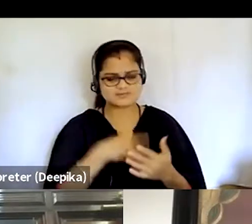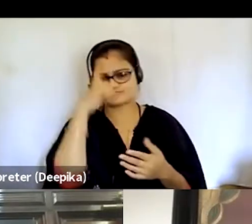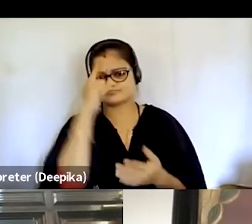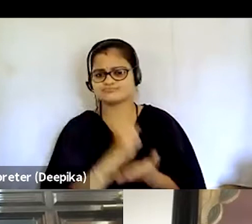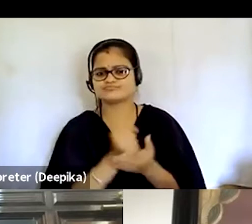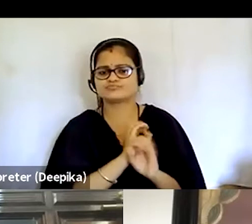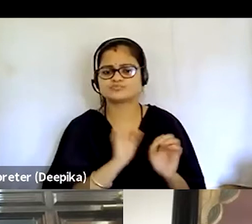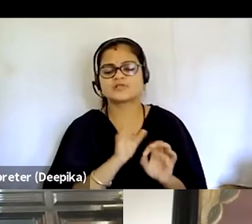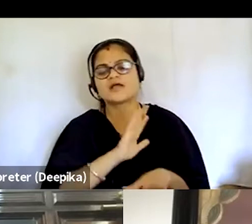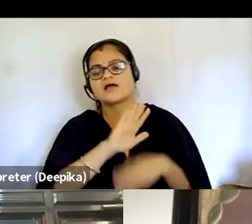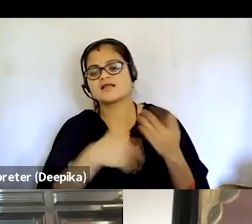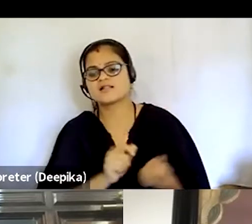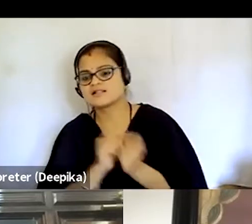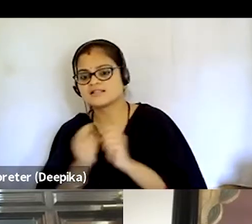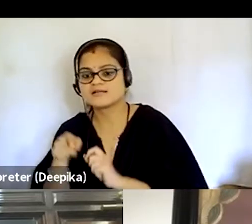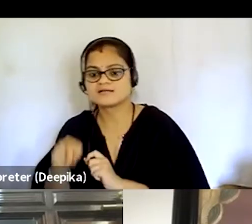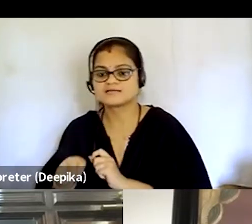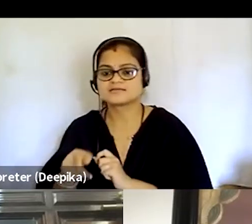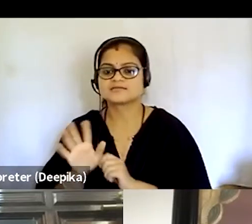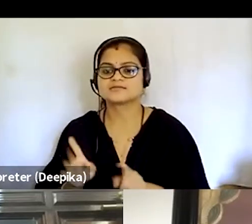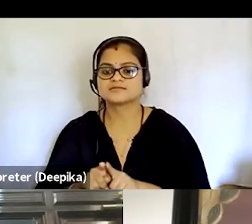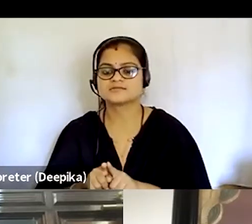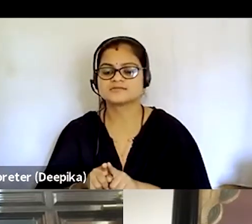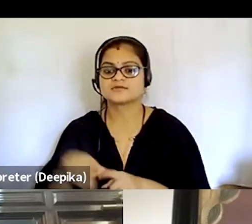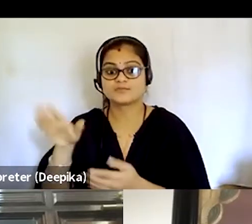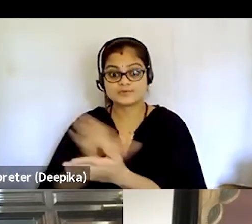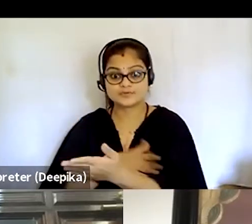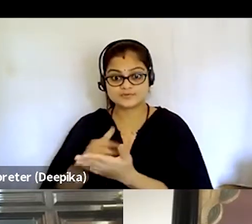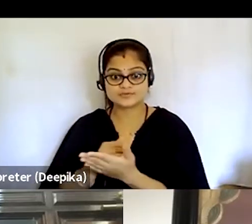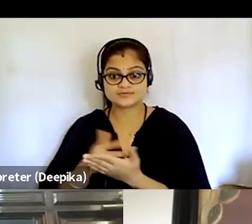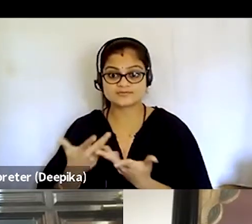It was so exciting to curate and bring in these wonderful musicians